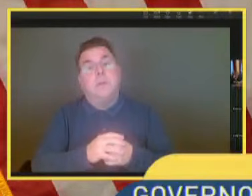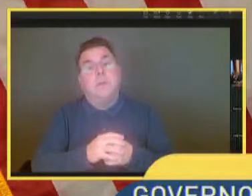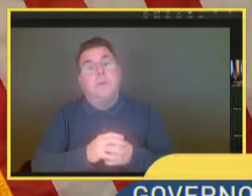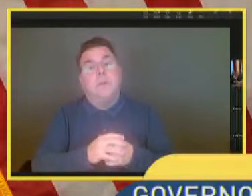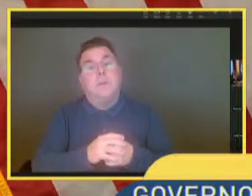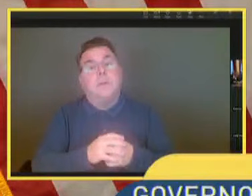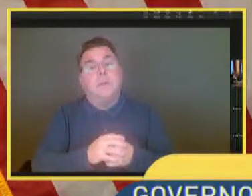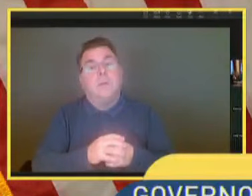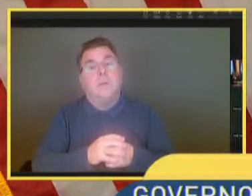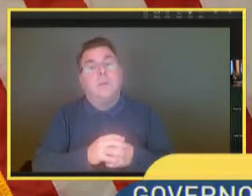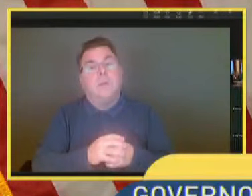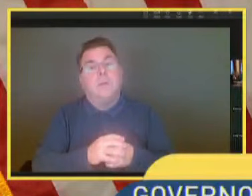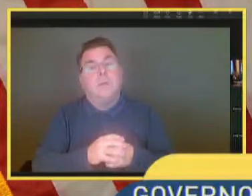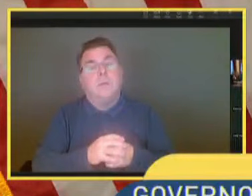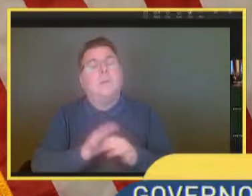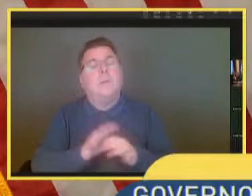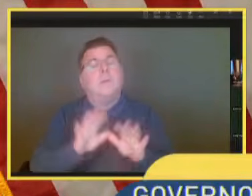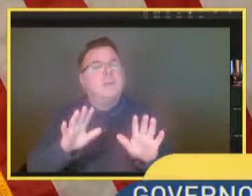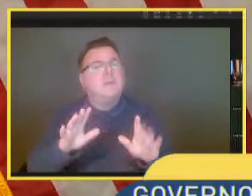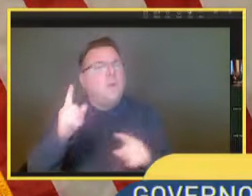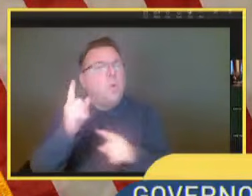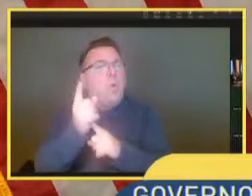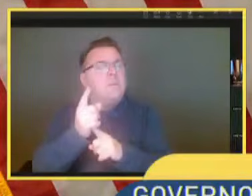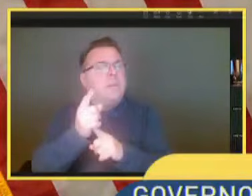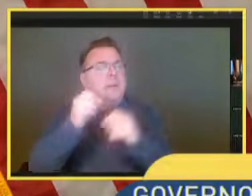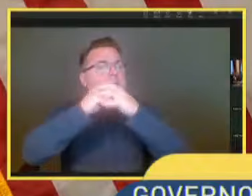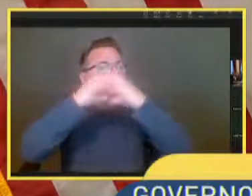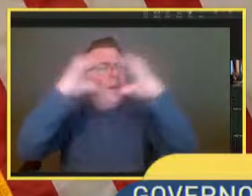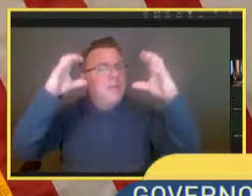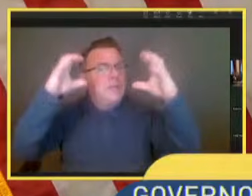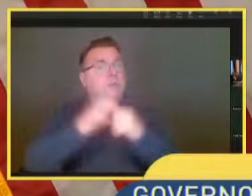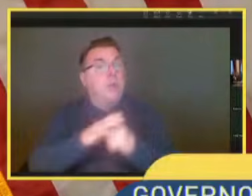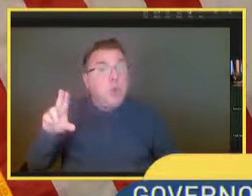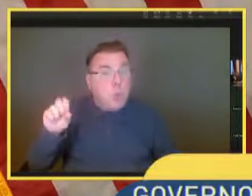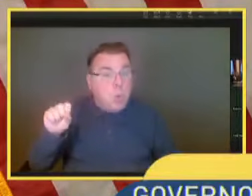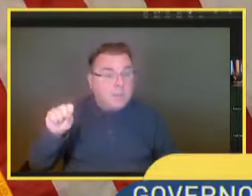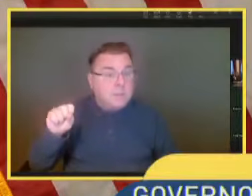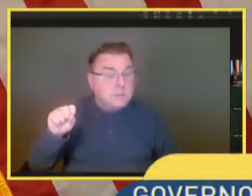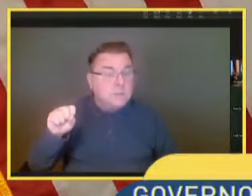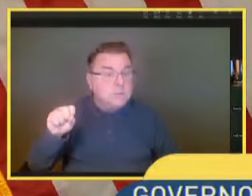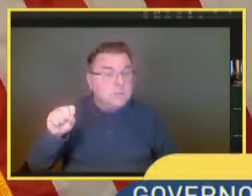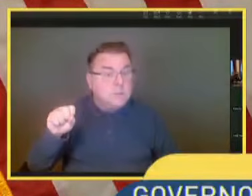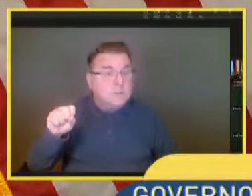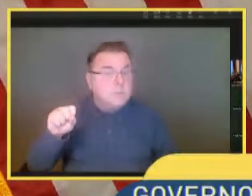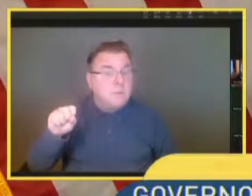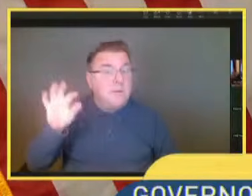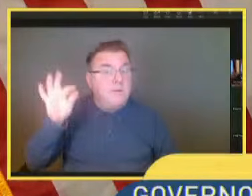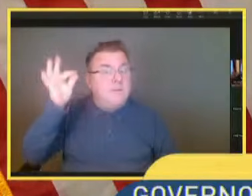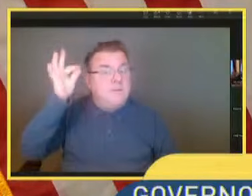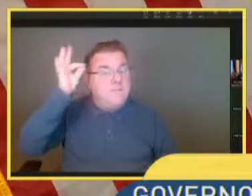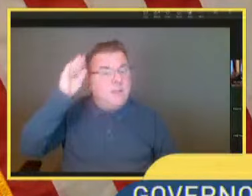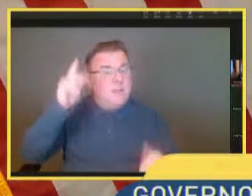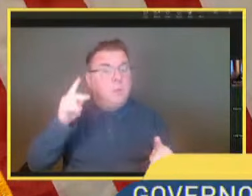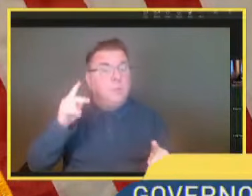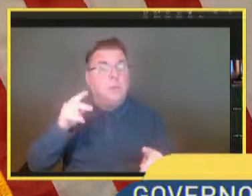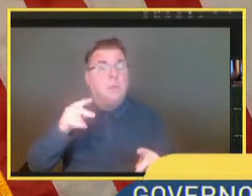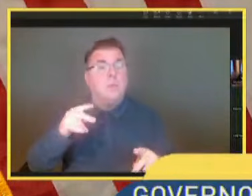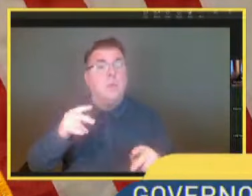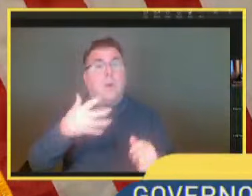I mean, if you just stop and think about it for a moment. In the United States, federal agents are roaming around with